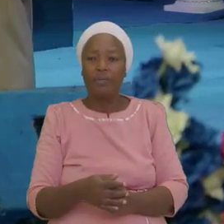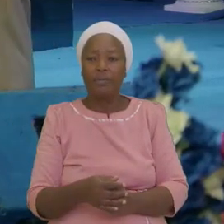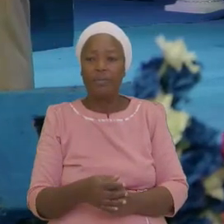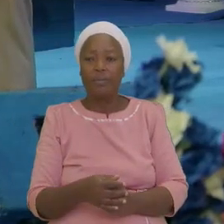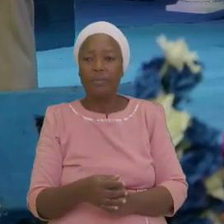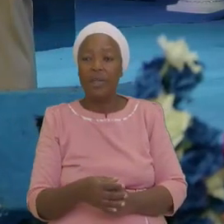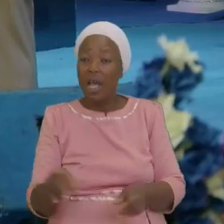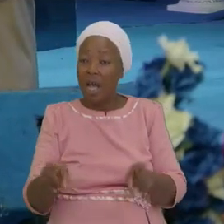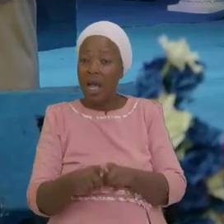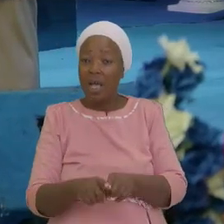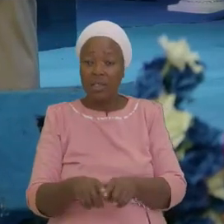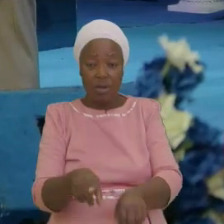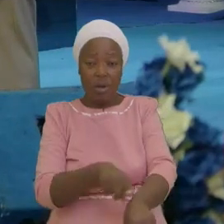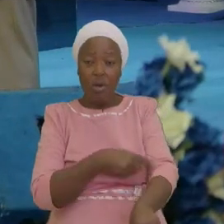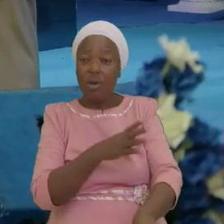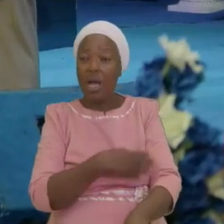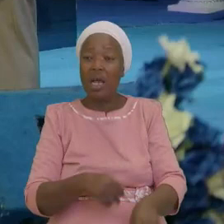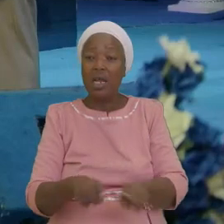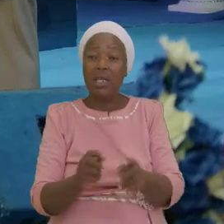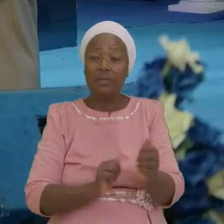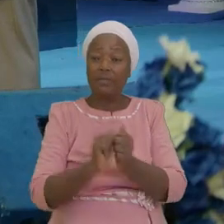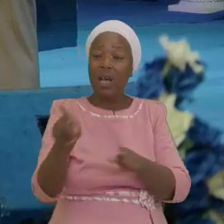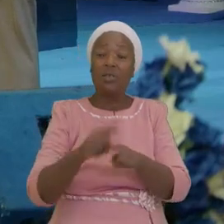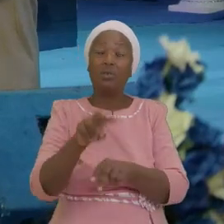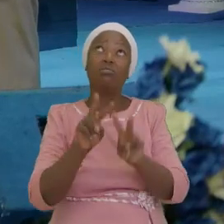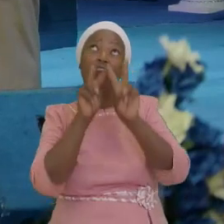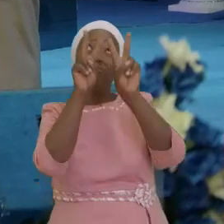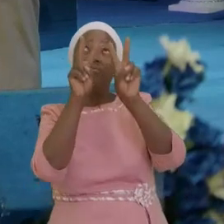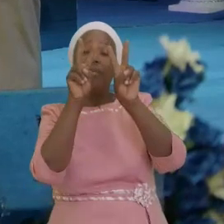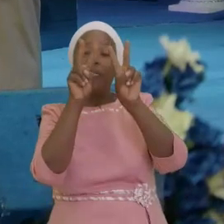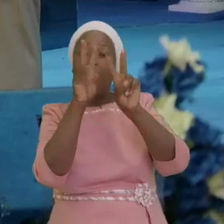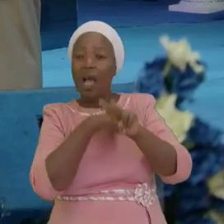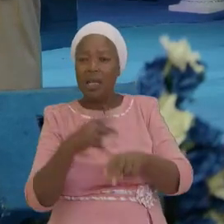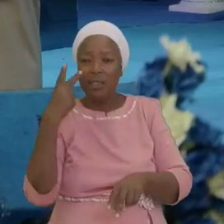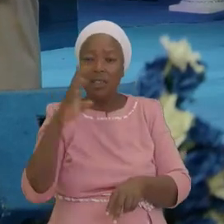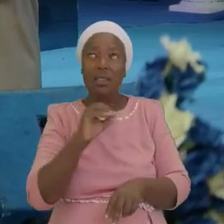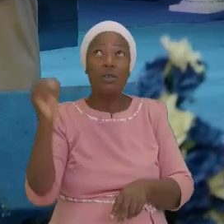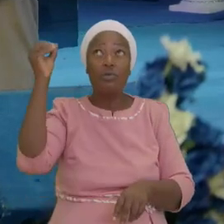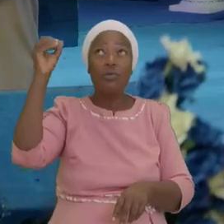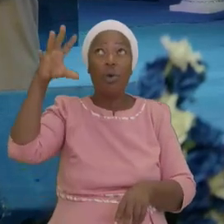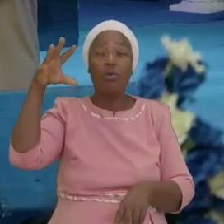As long as as much as you can look up and see the sun,